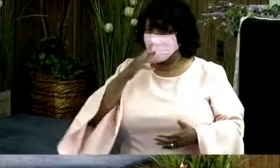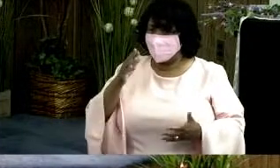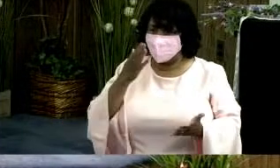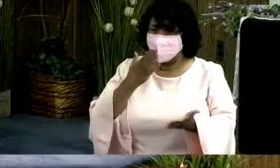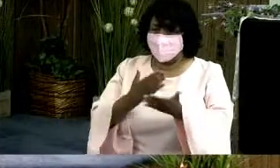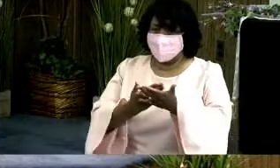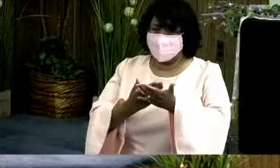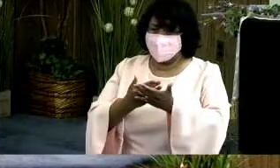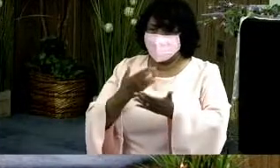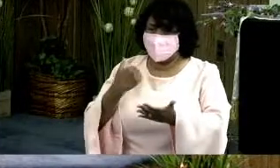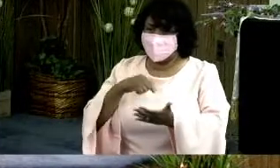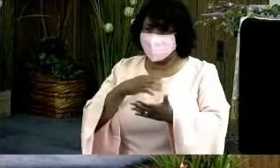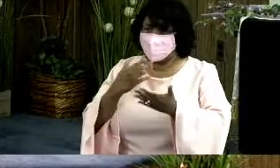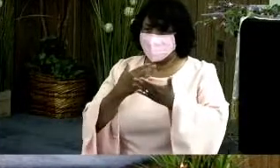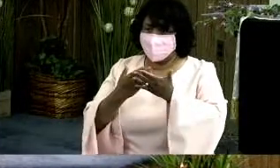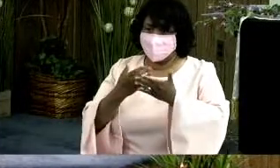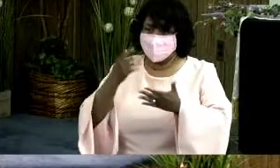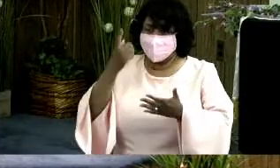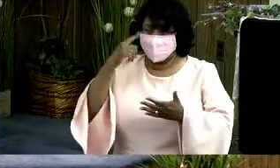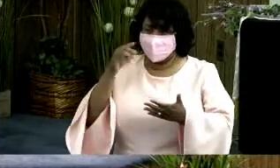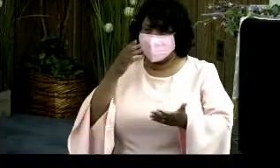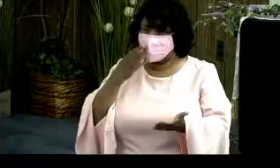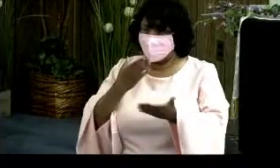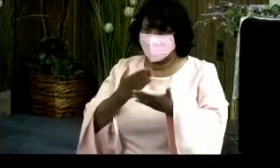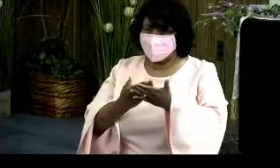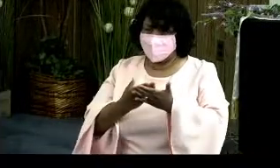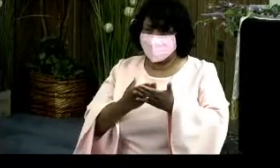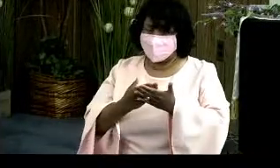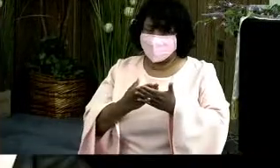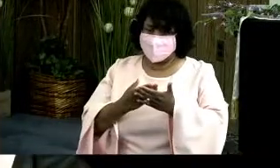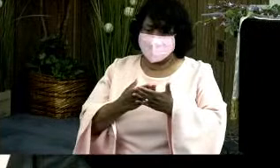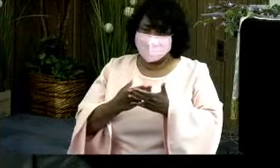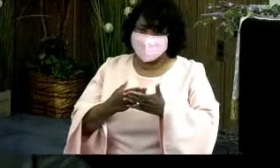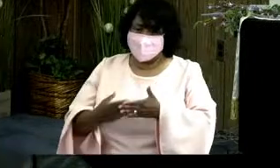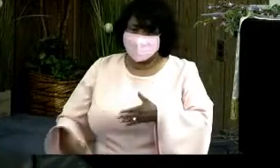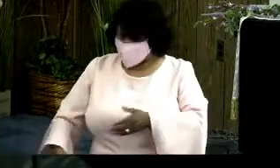and we thank you for their goodness, your goodness.